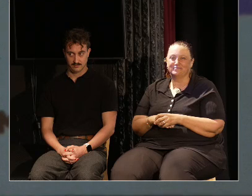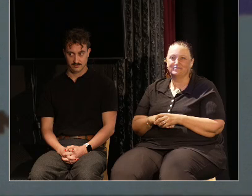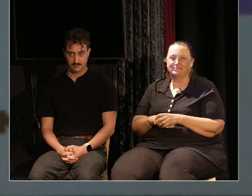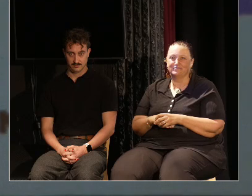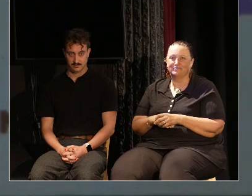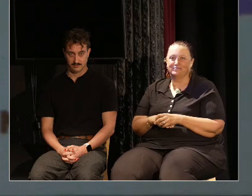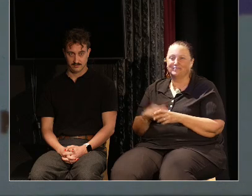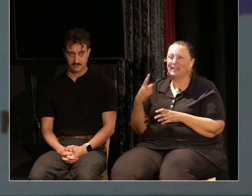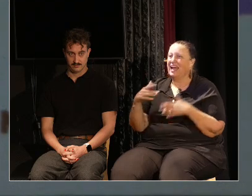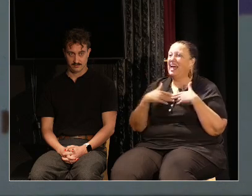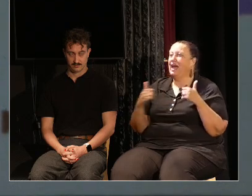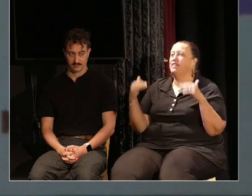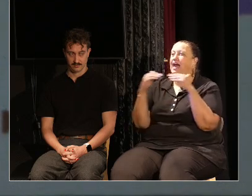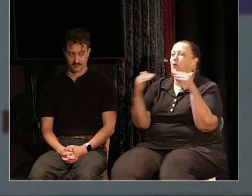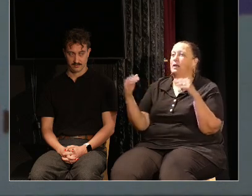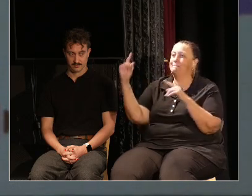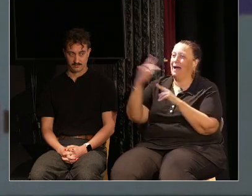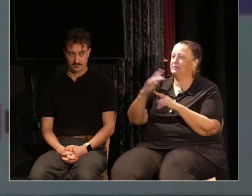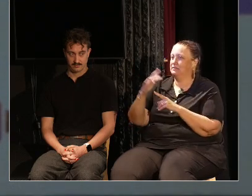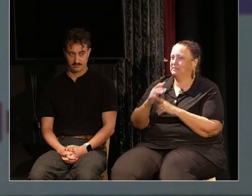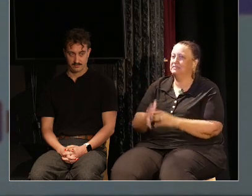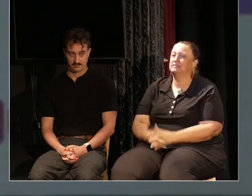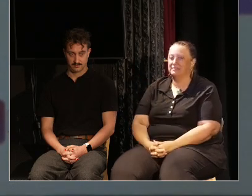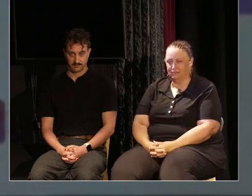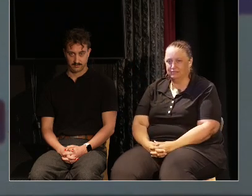and Health Equity Matters.